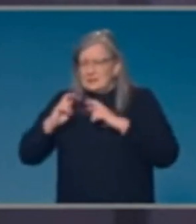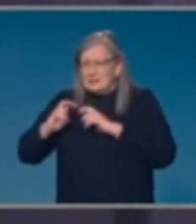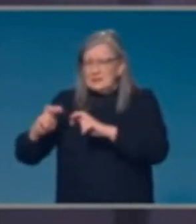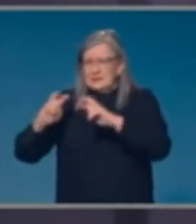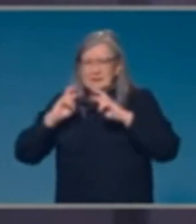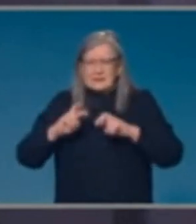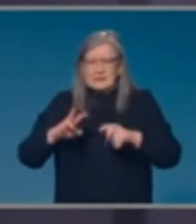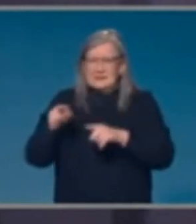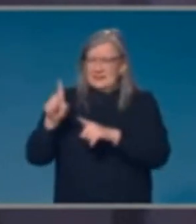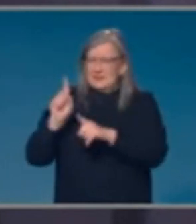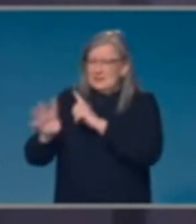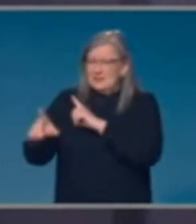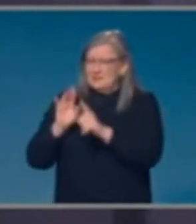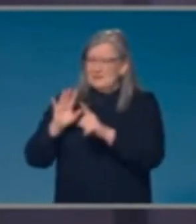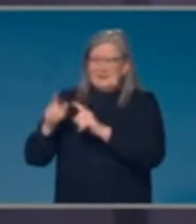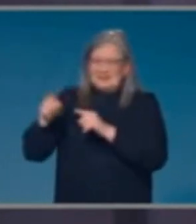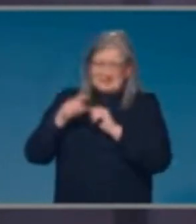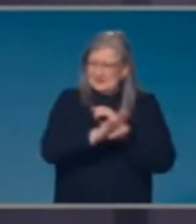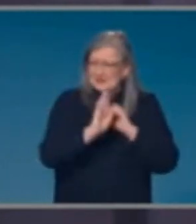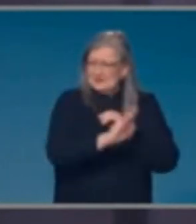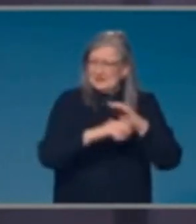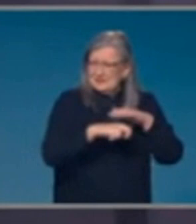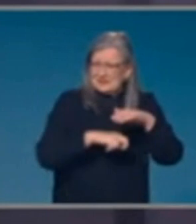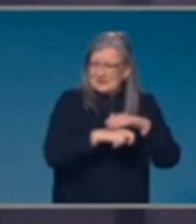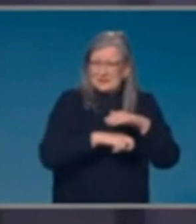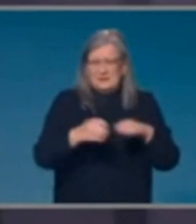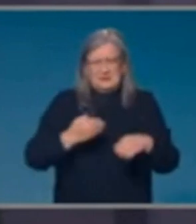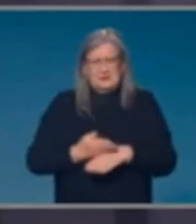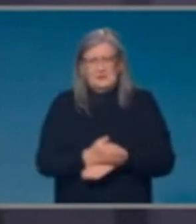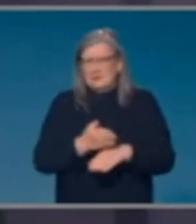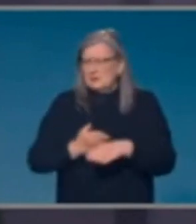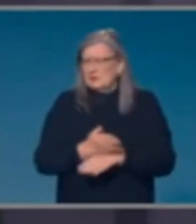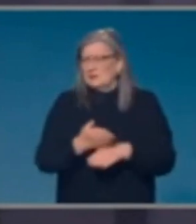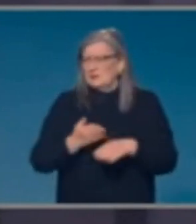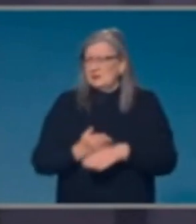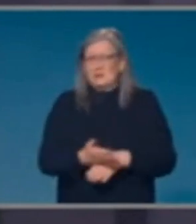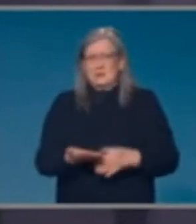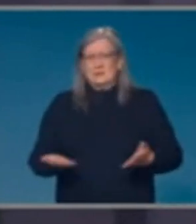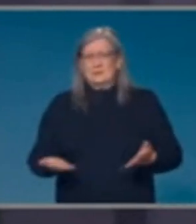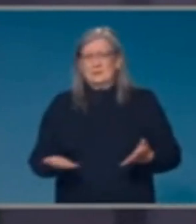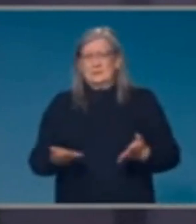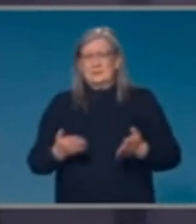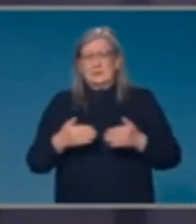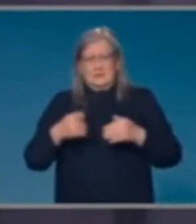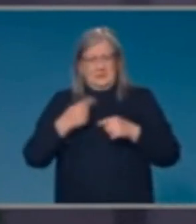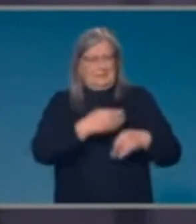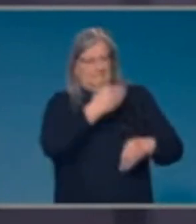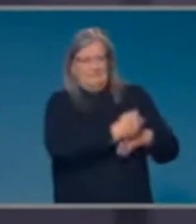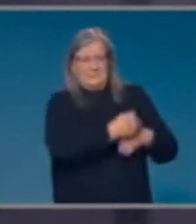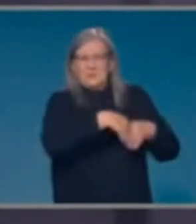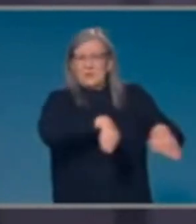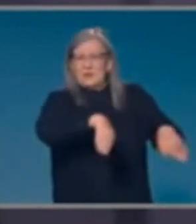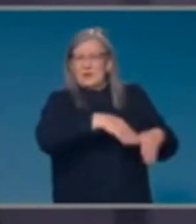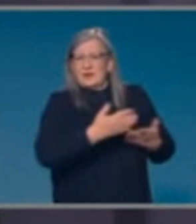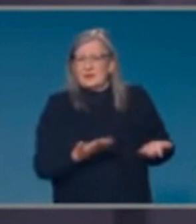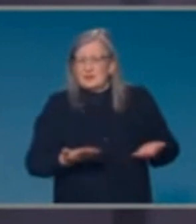of our tireless public health workforce, as well as the international border. So as we